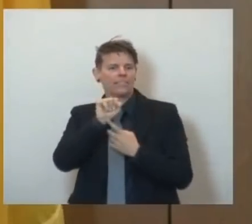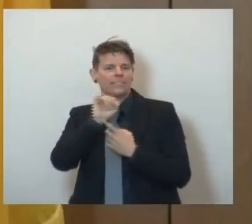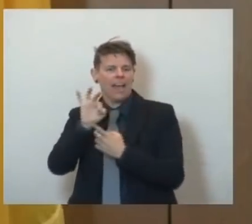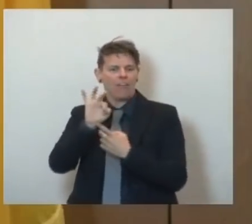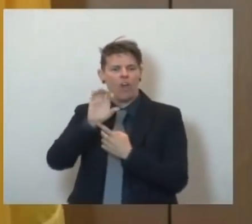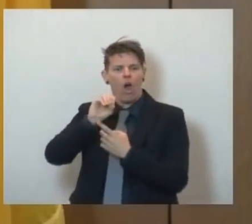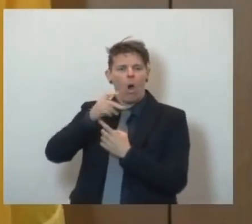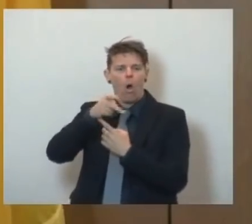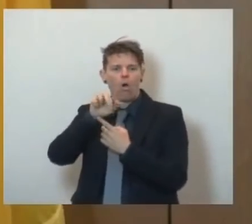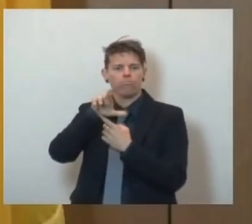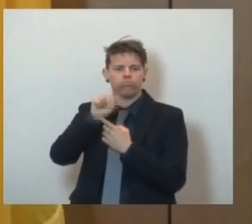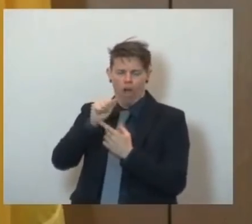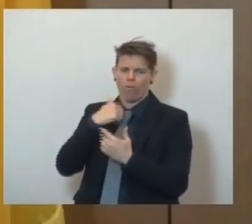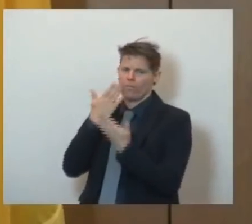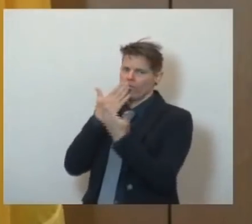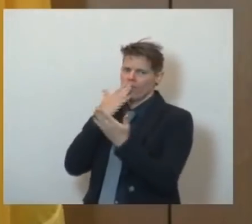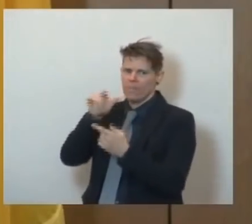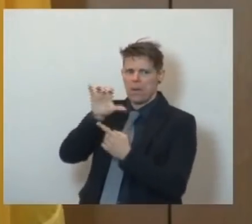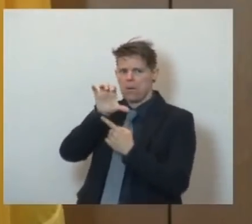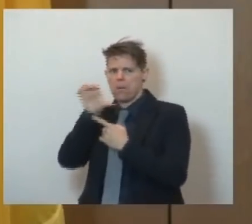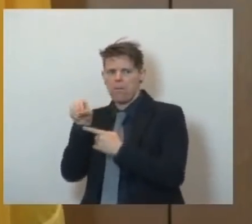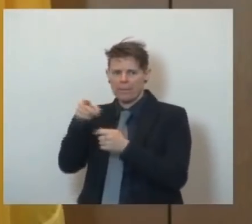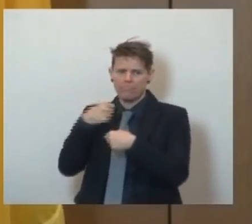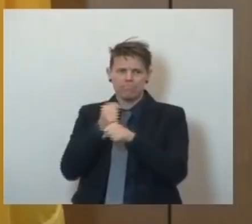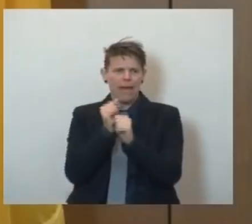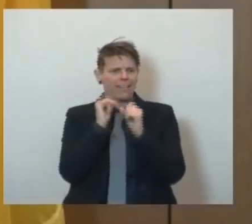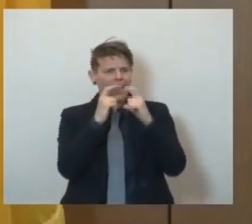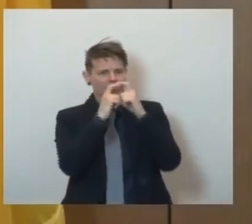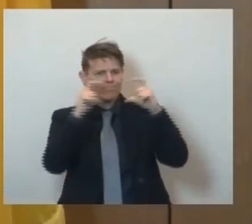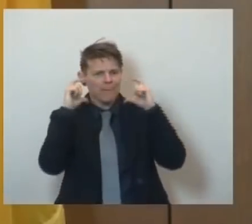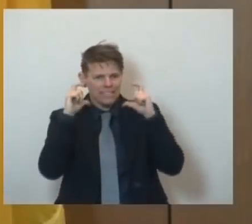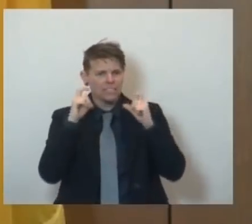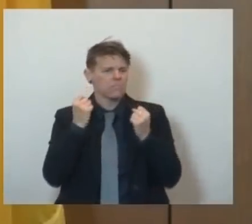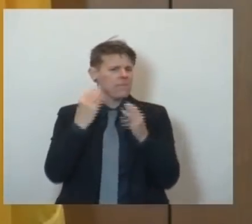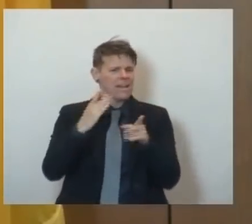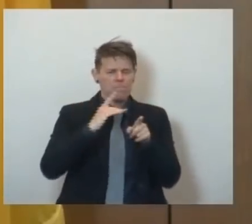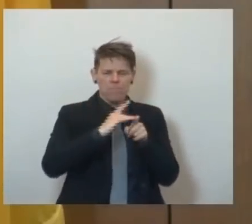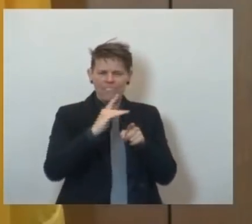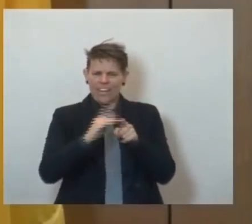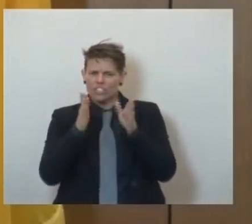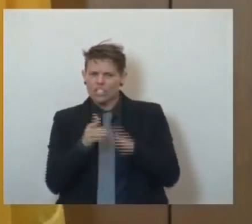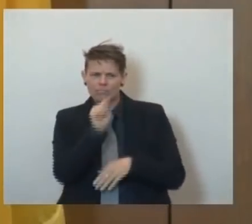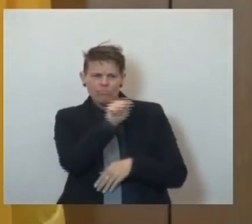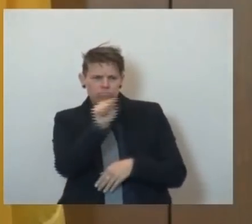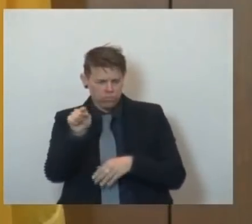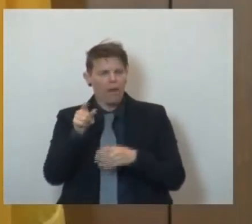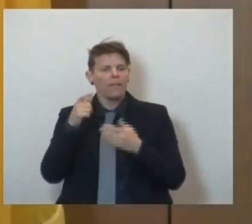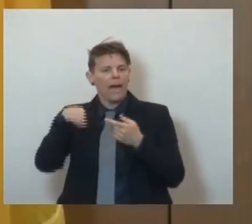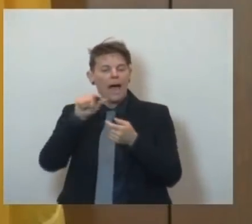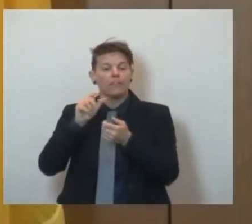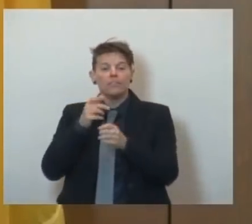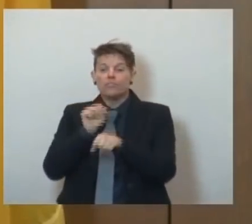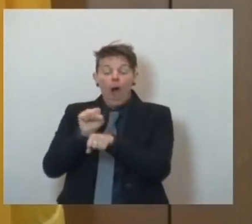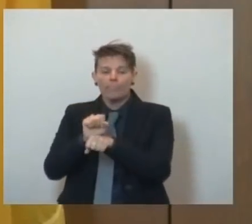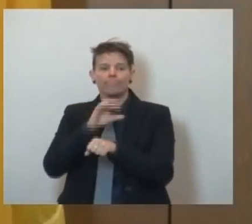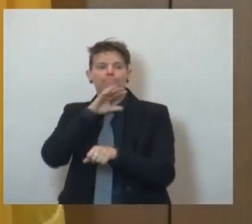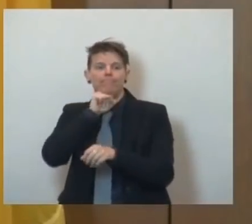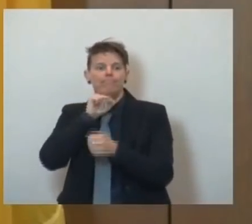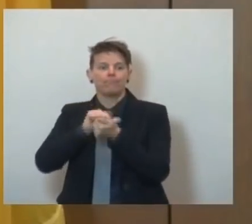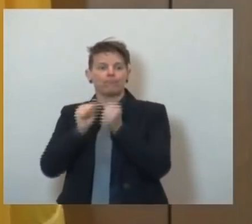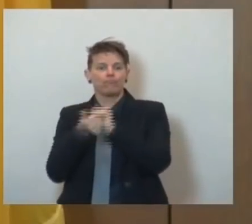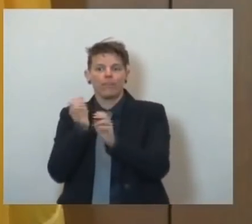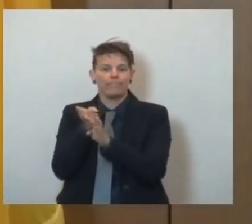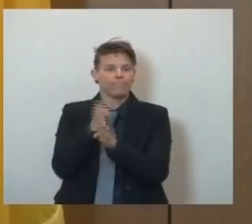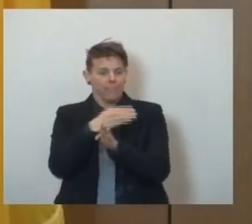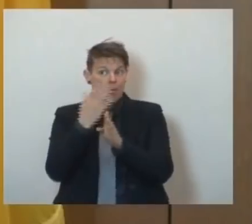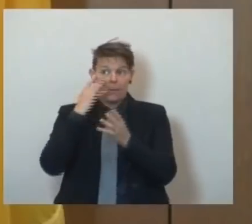It's another indication that so many professionals have been redirected during this public health emergency and crisis, and they're all